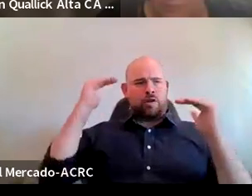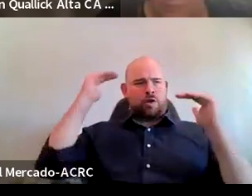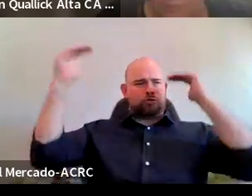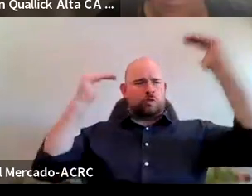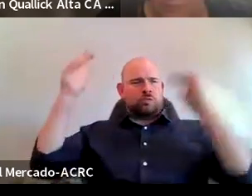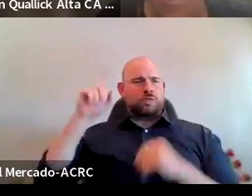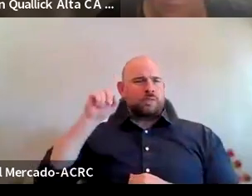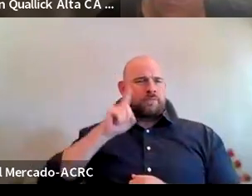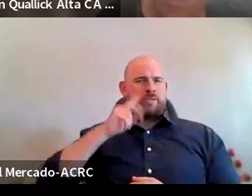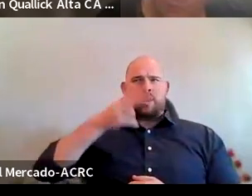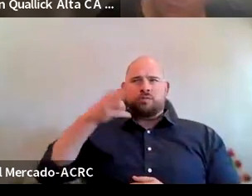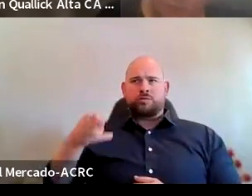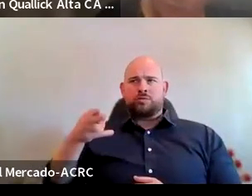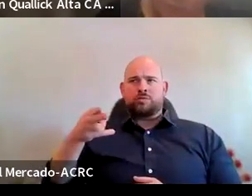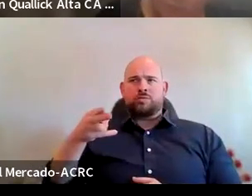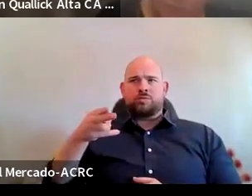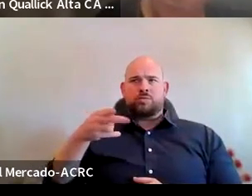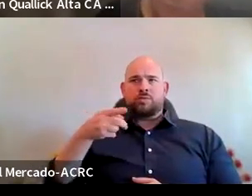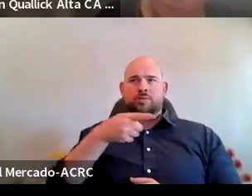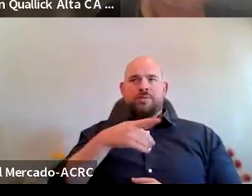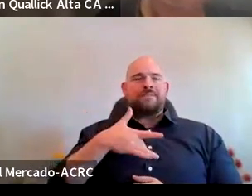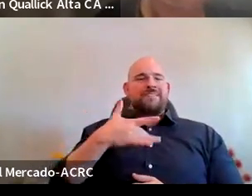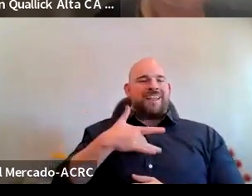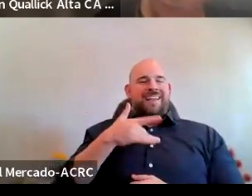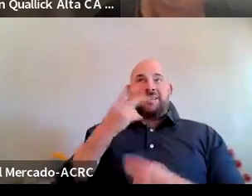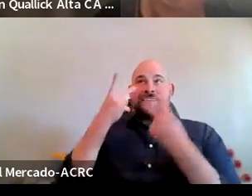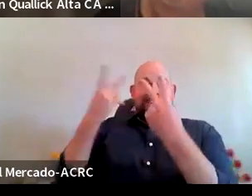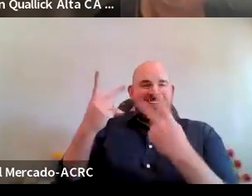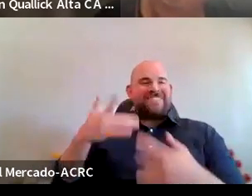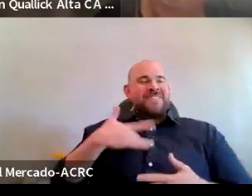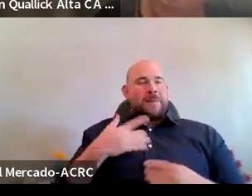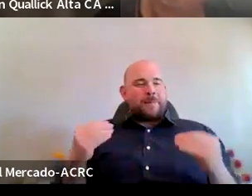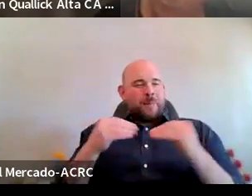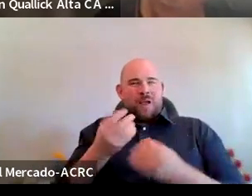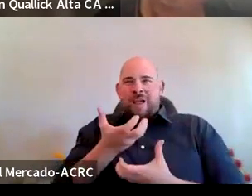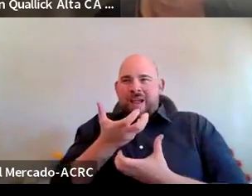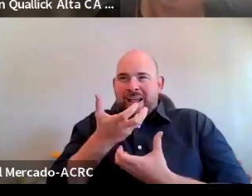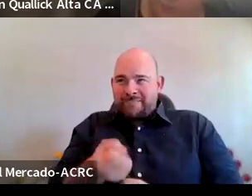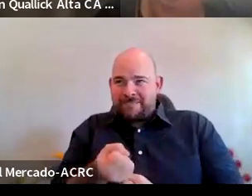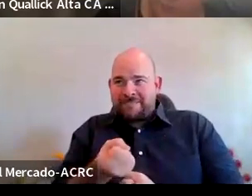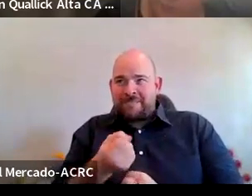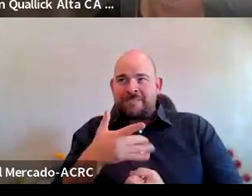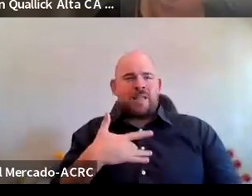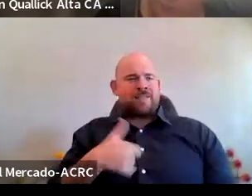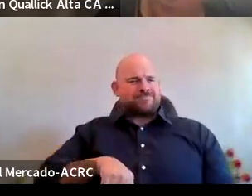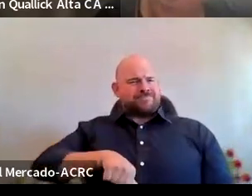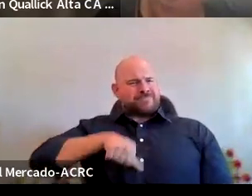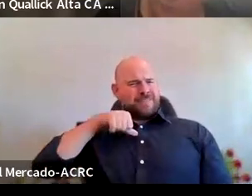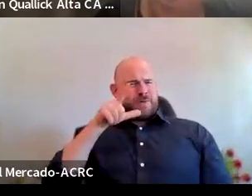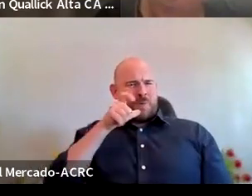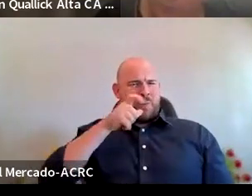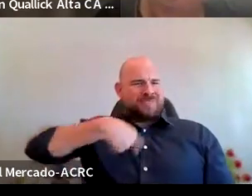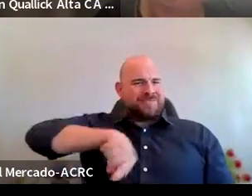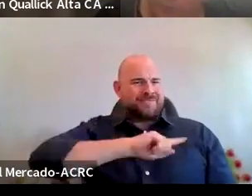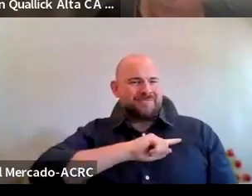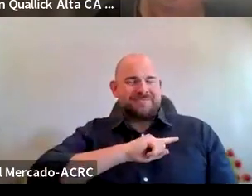So deaf and hard of hearing kids do need to see adult deaf and hard of hearing folks. That way they can feel